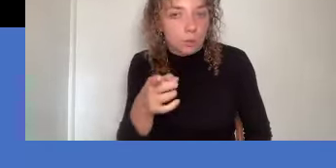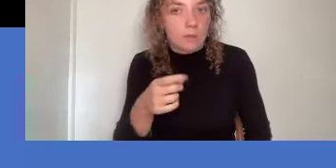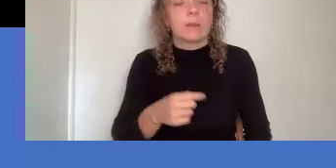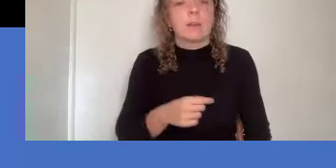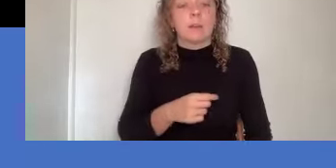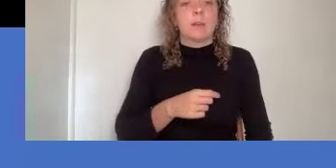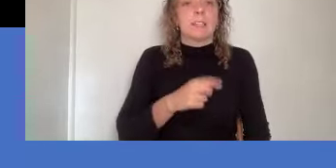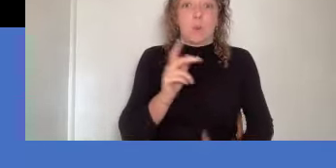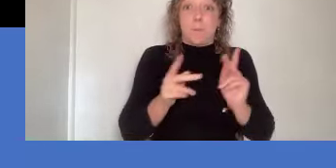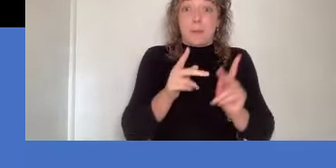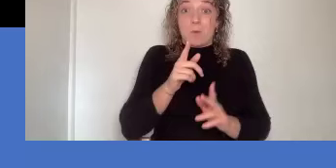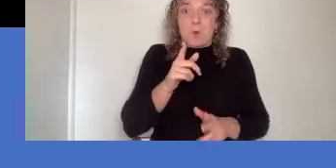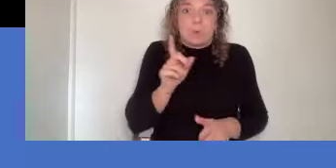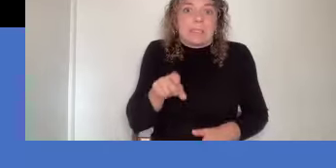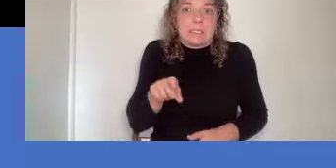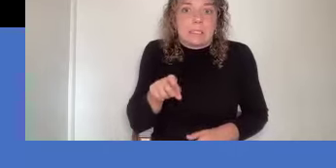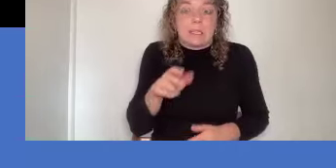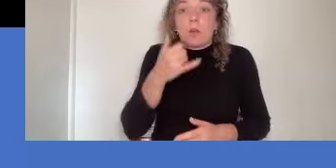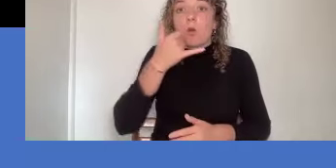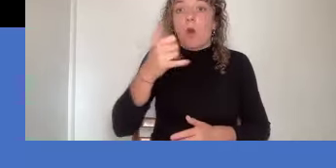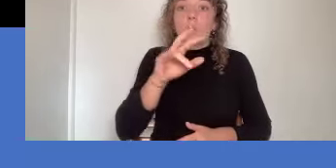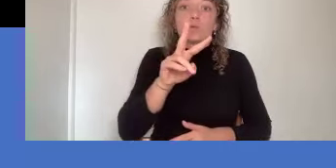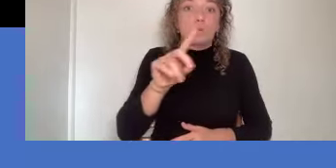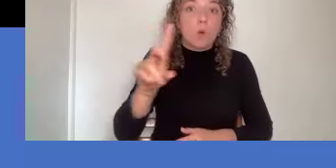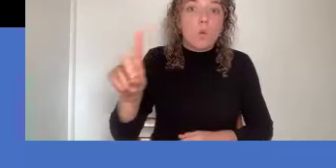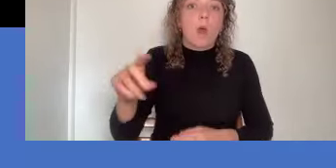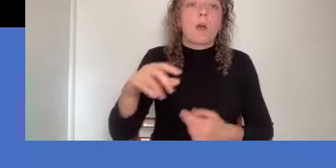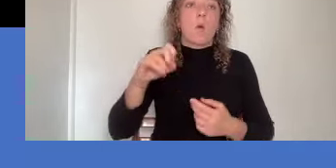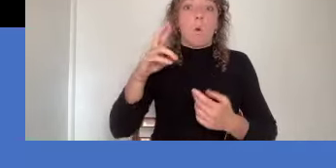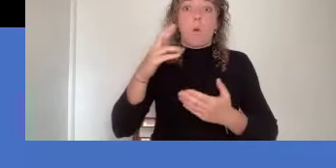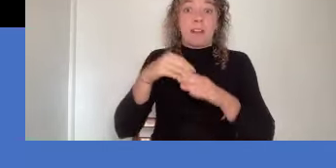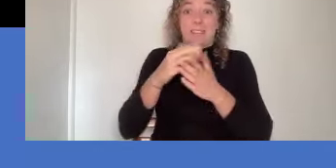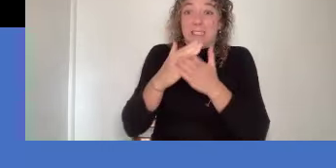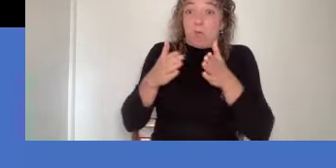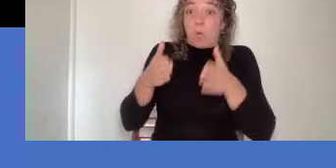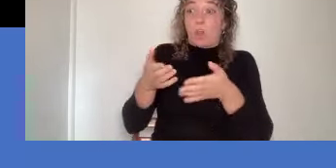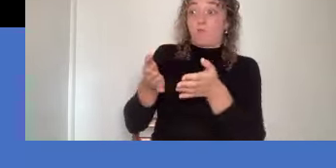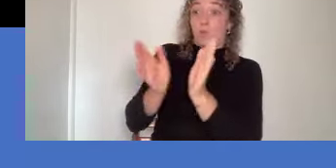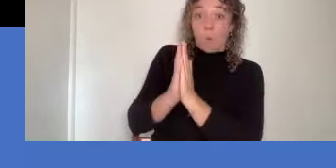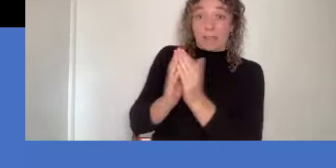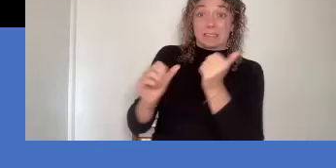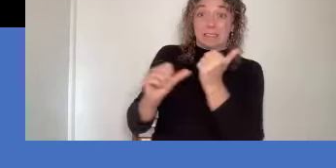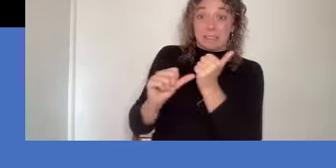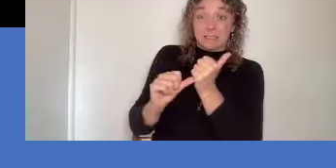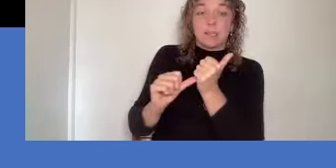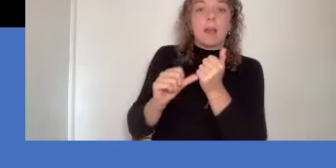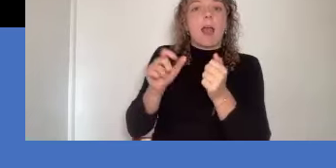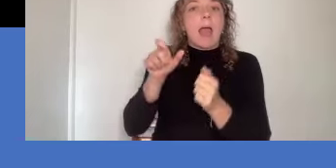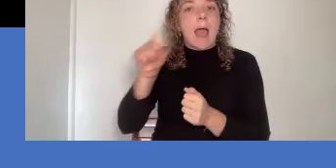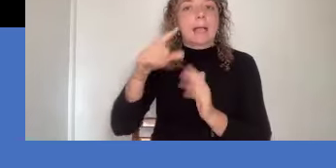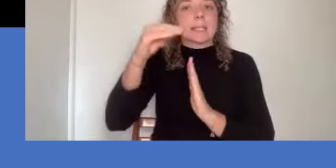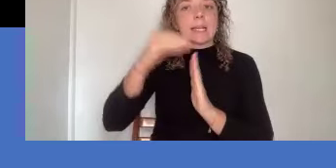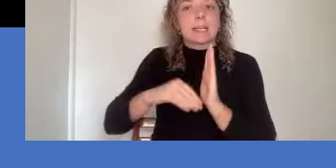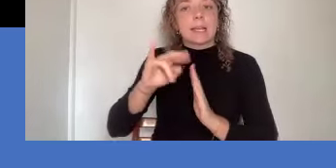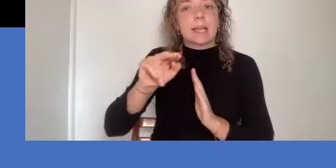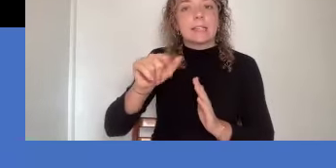So people in need, for example, that call 211 or in some way request assistance are asked to do an intake,